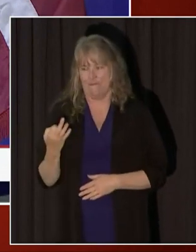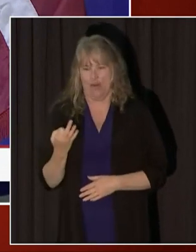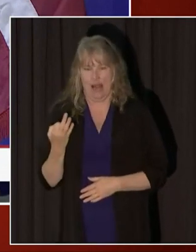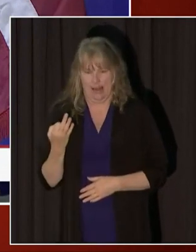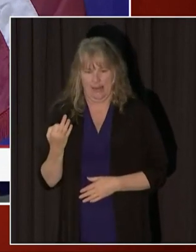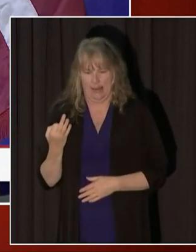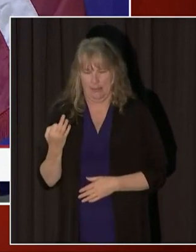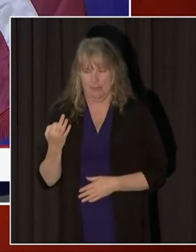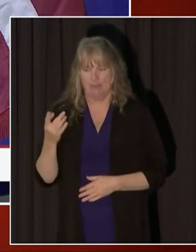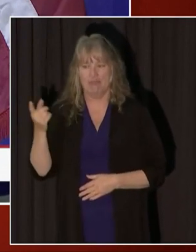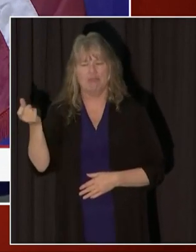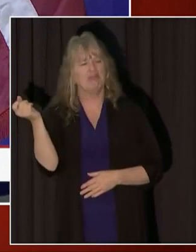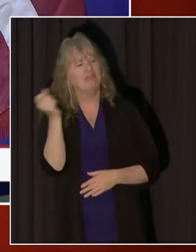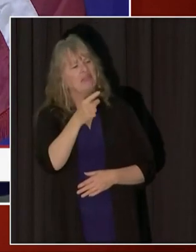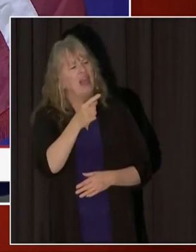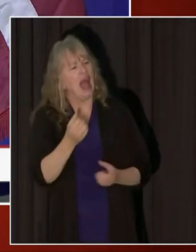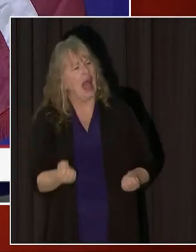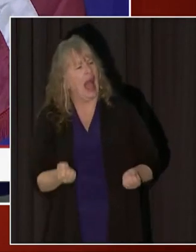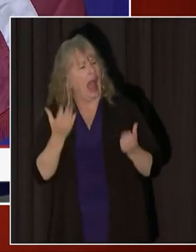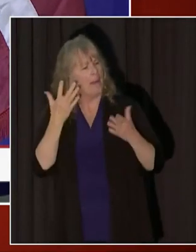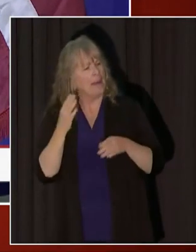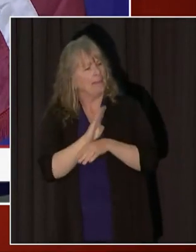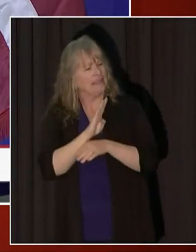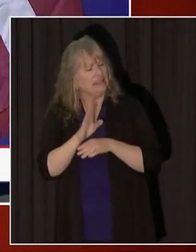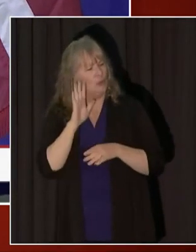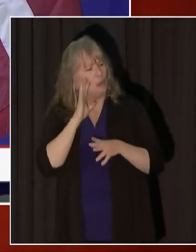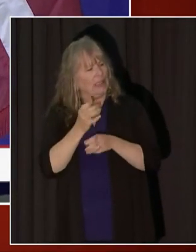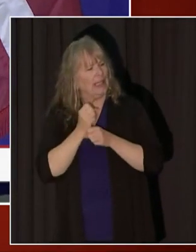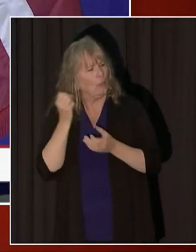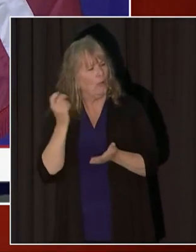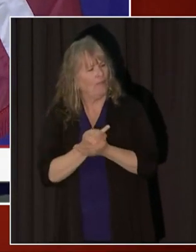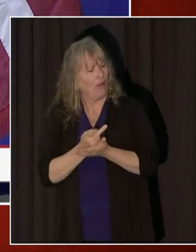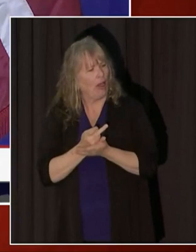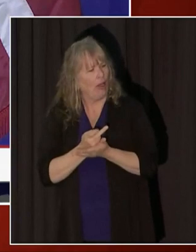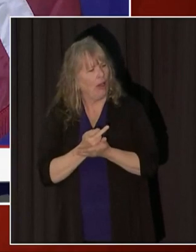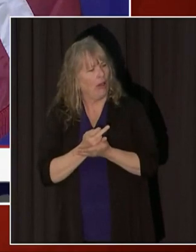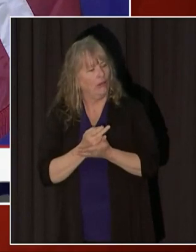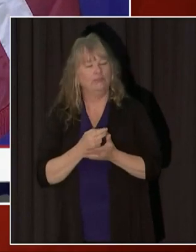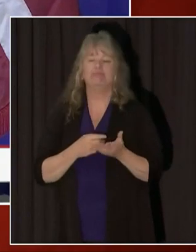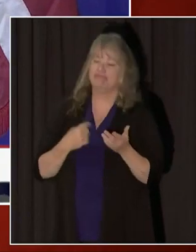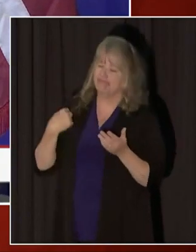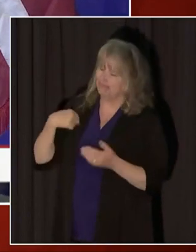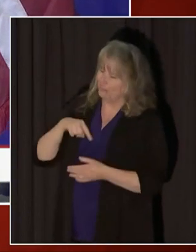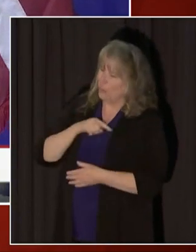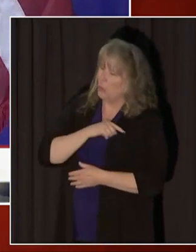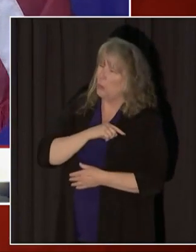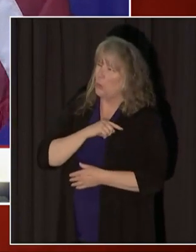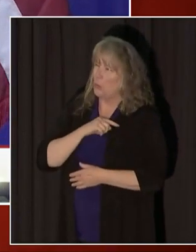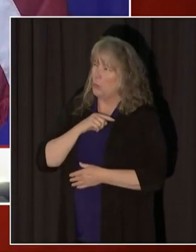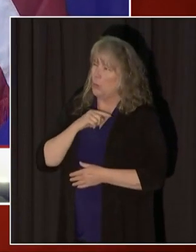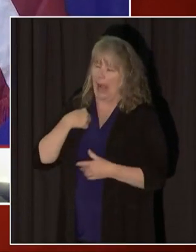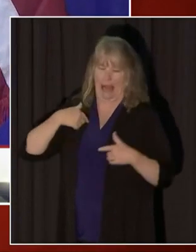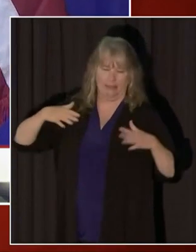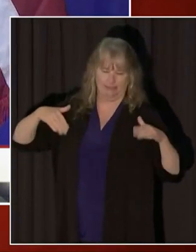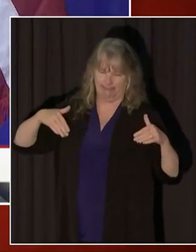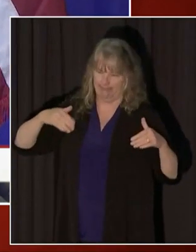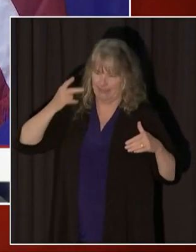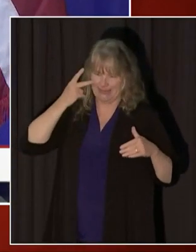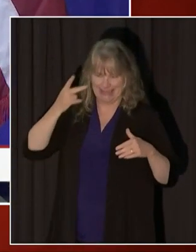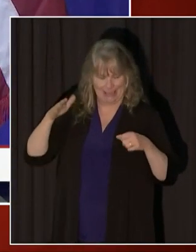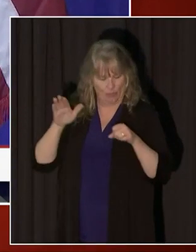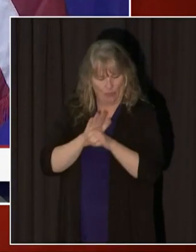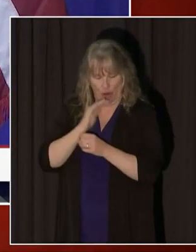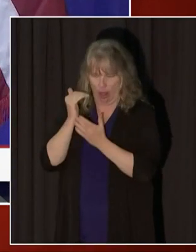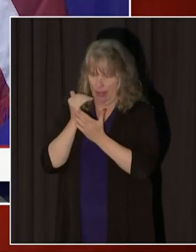the... How many businesses will you approve for the pilot program? We think that there is, and I haven't seen the whole